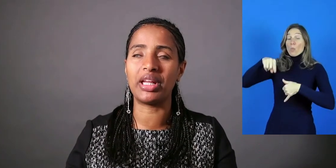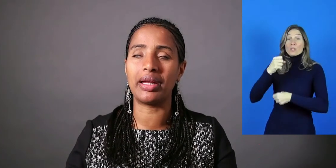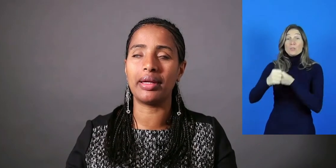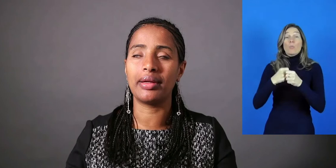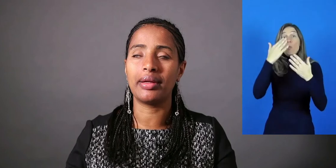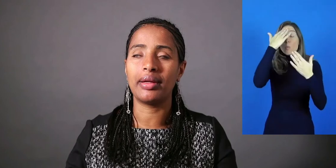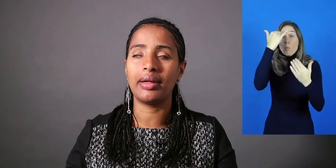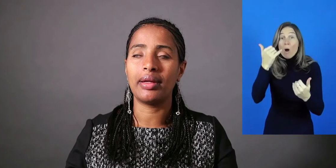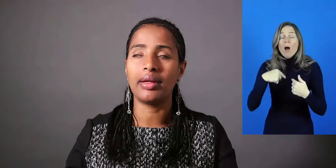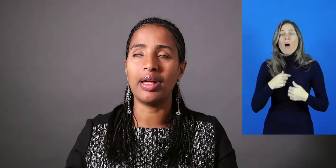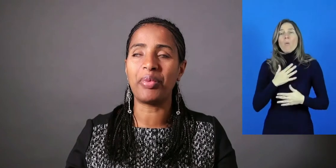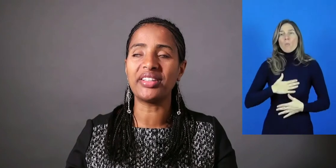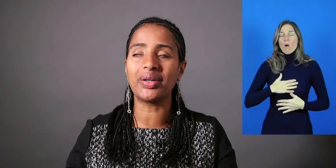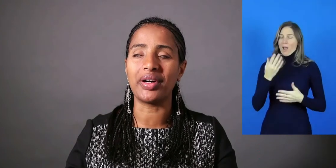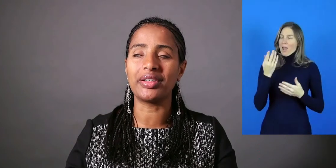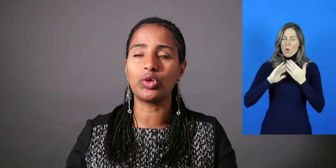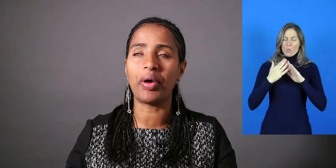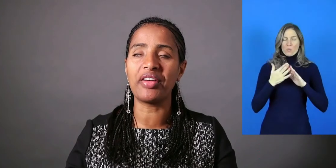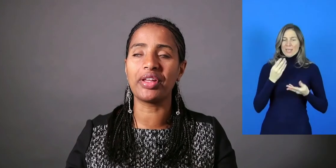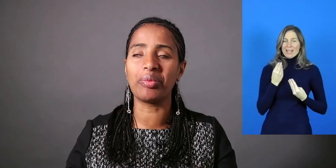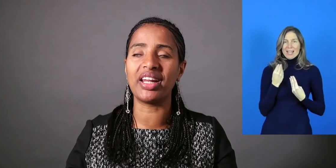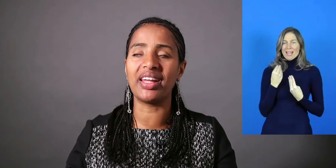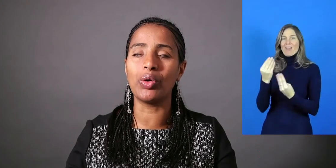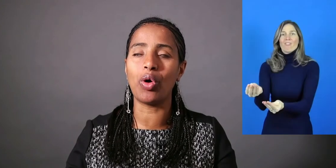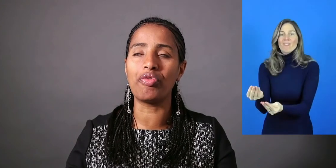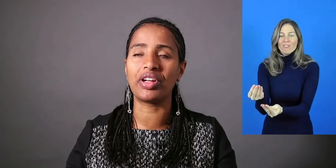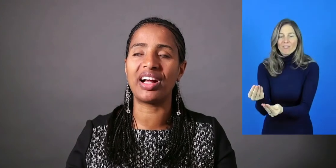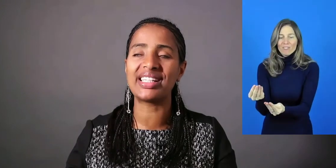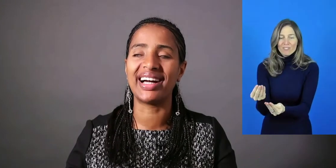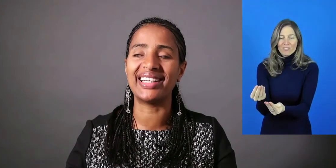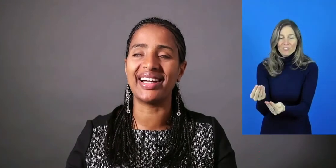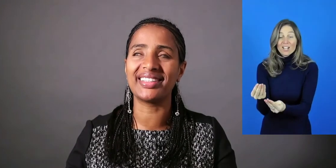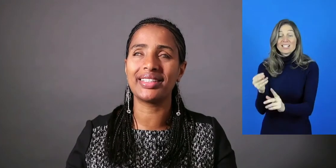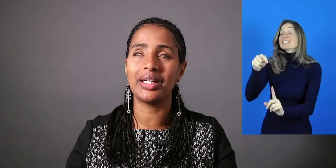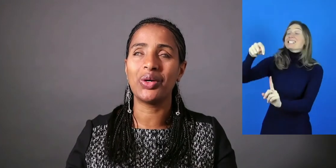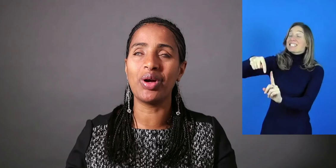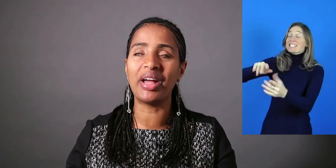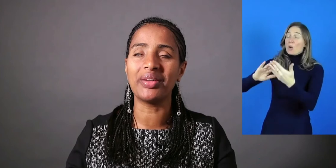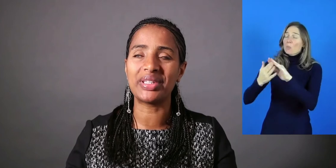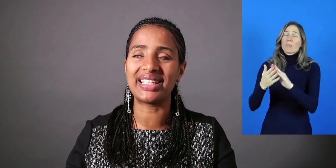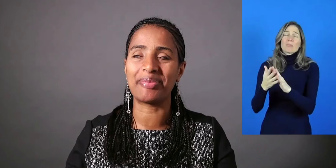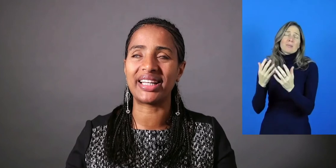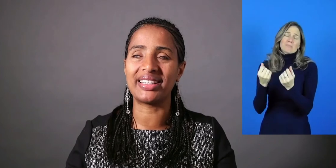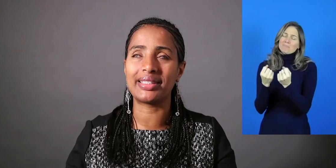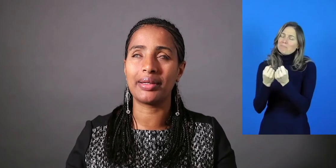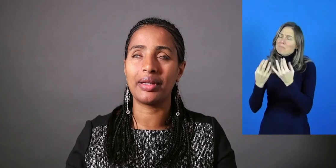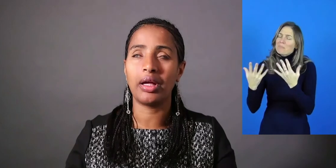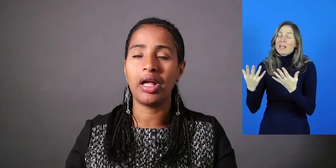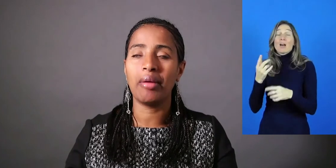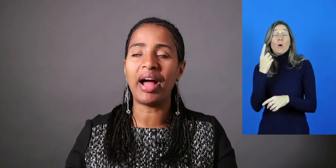the community, in particular to part of the community who often are sidelined, women with